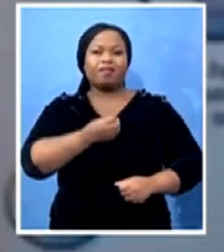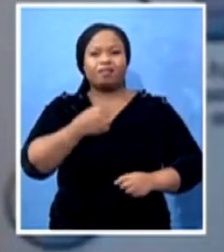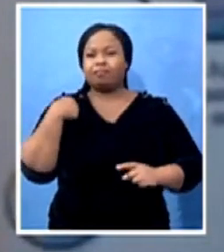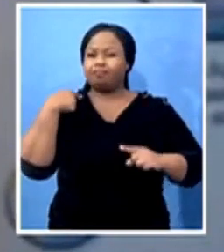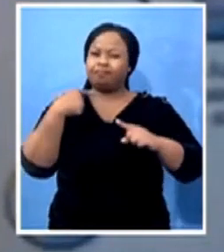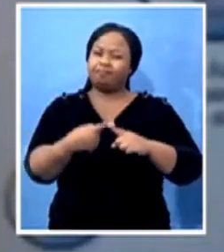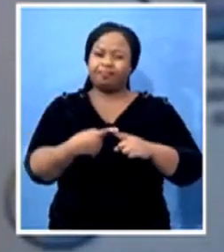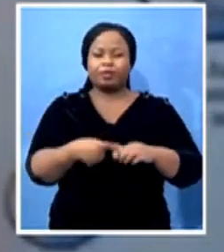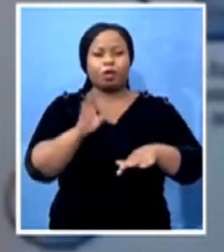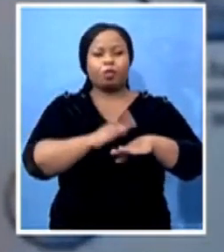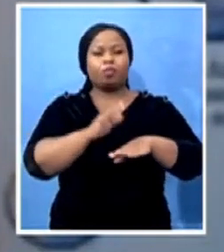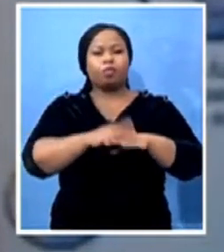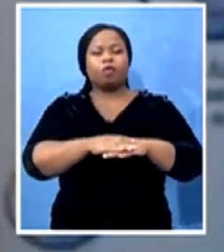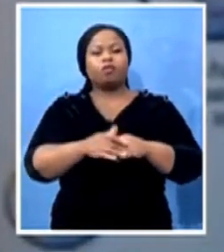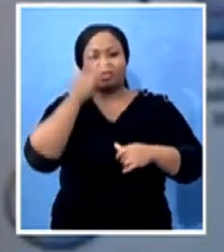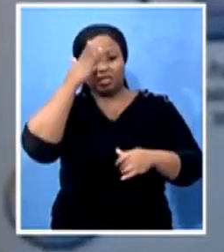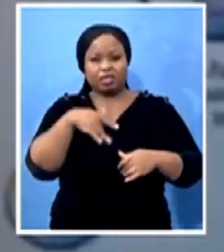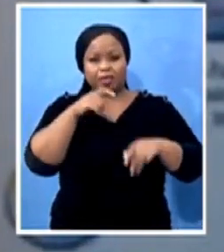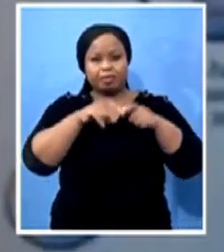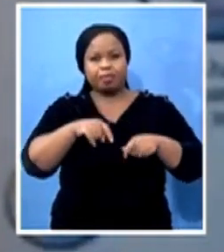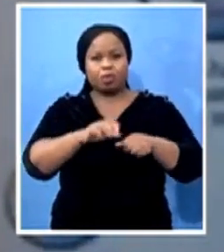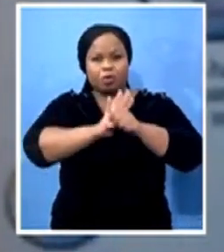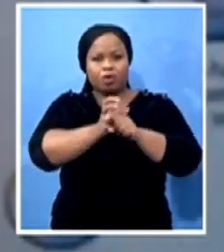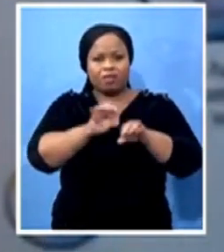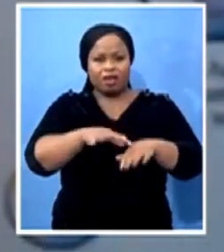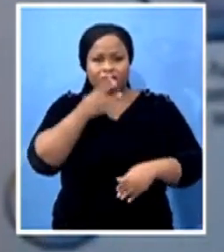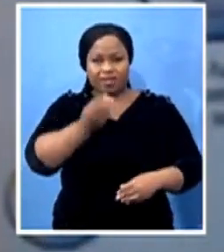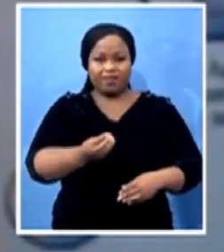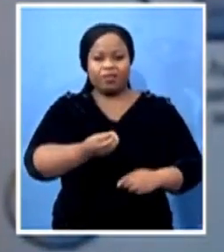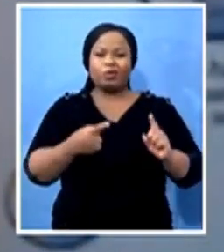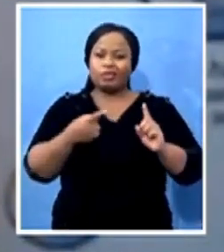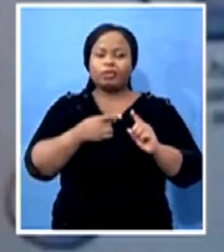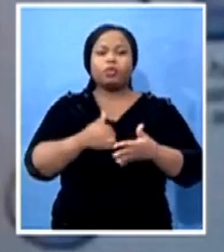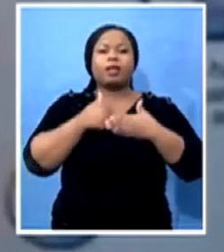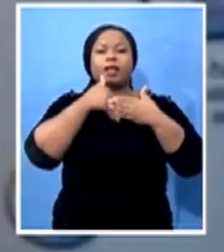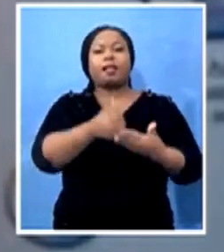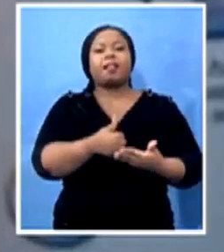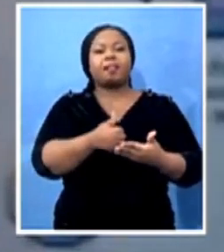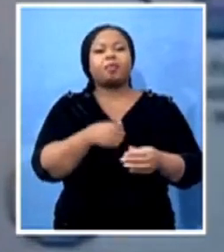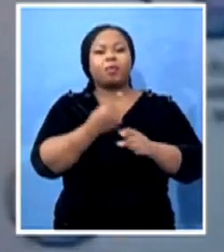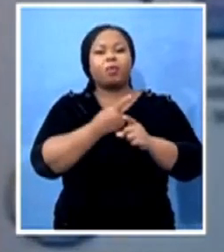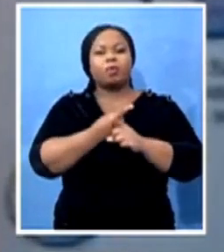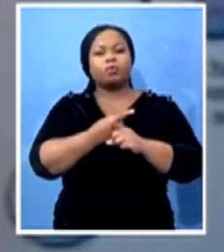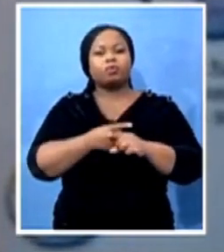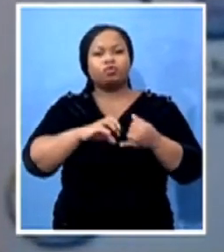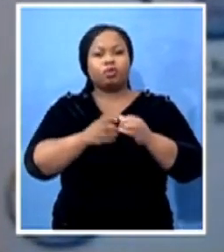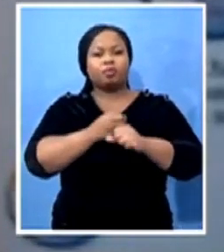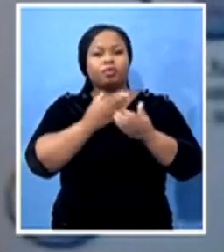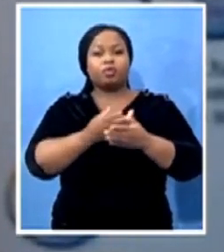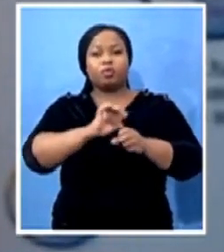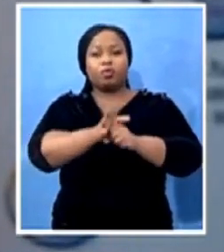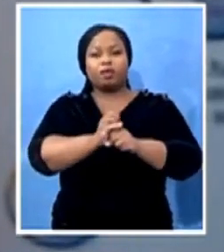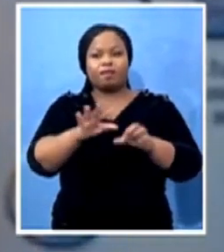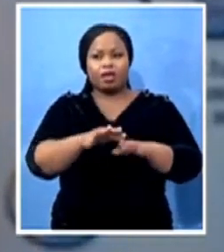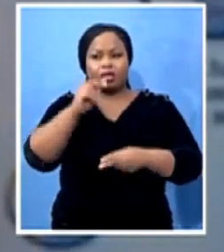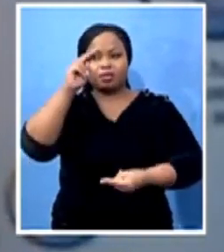patients. So this will certainly assist in the fight against the coronavirus. And in fact, those who have already contracted the